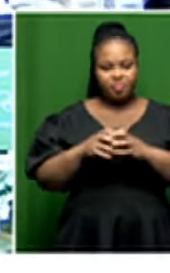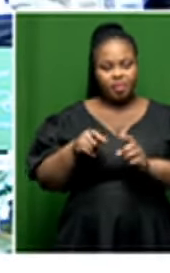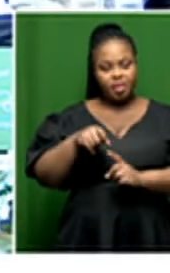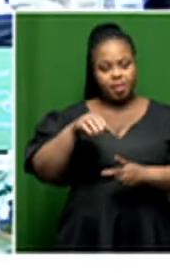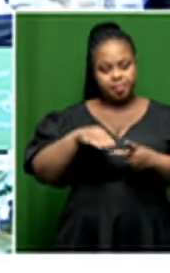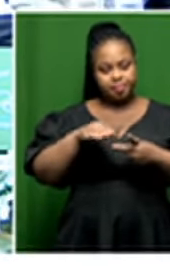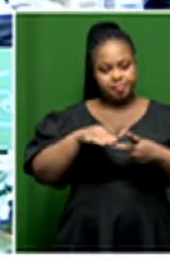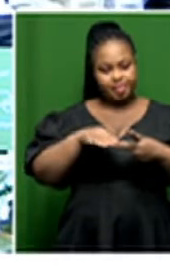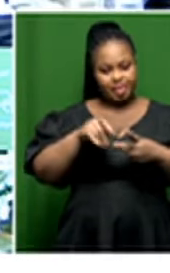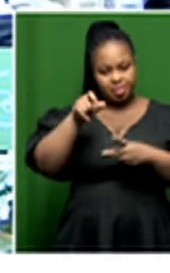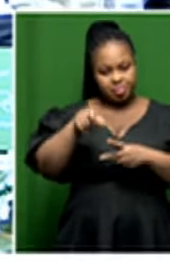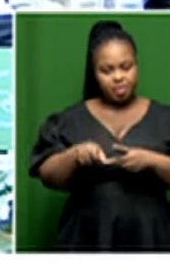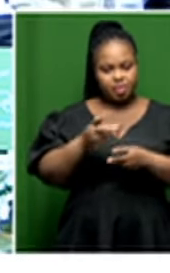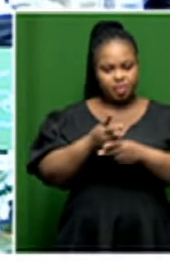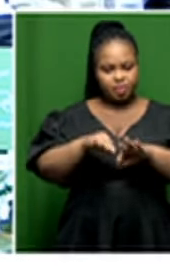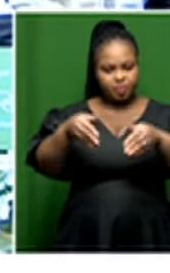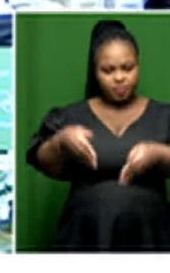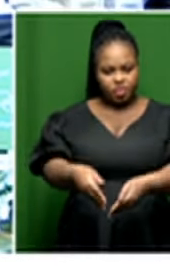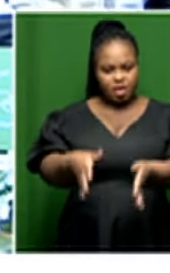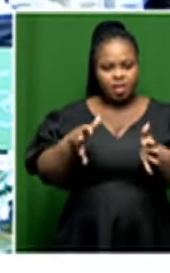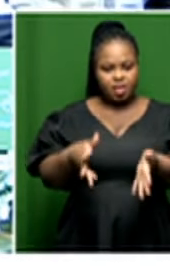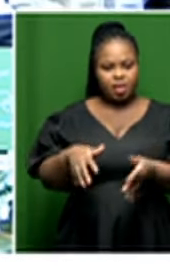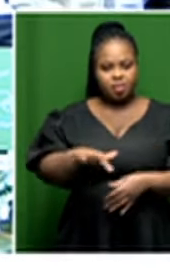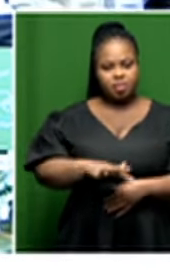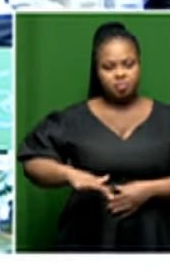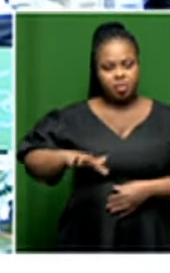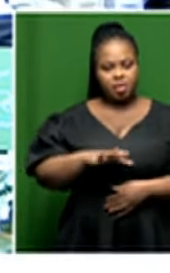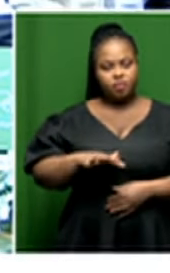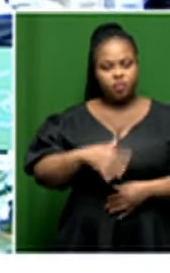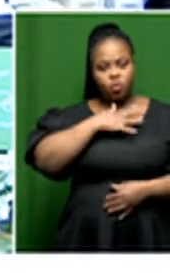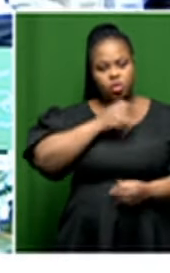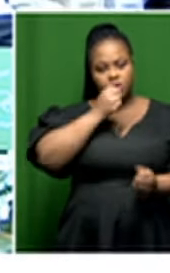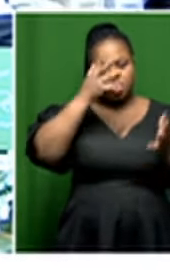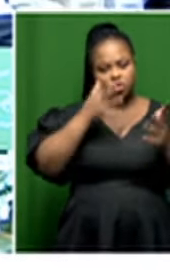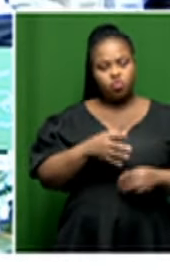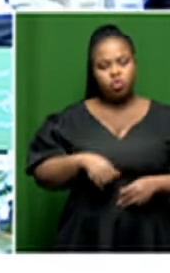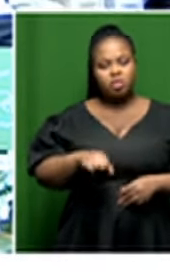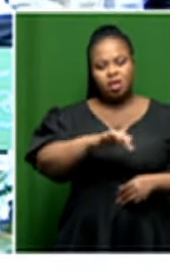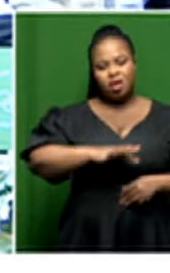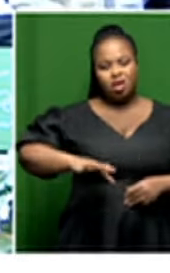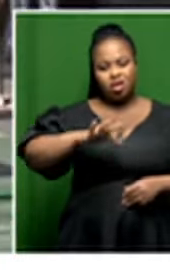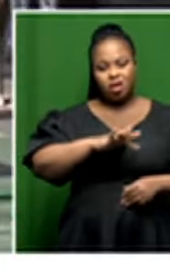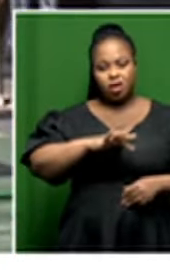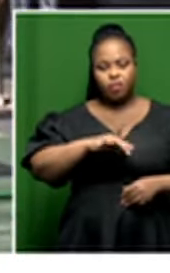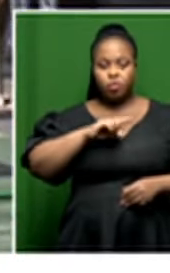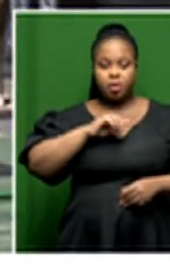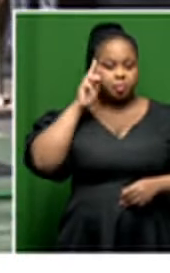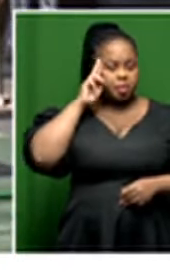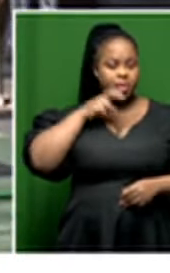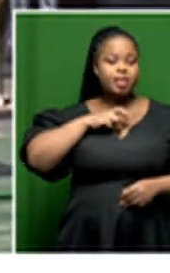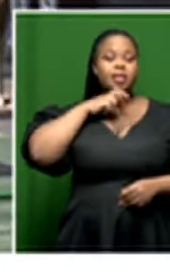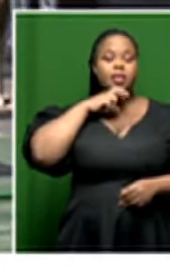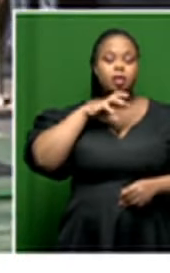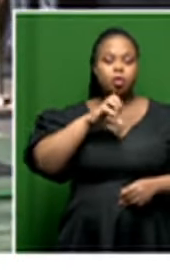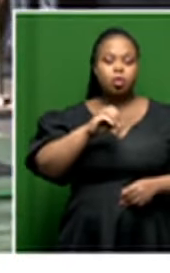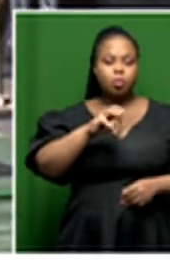person who will be laid in that particular place of the Heroes Acre. You'll remember that the King Moshoeshoe, who is the